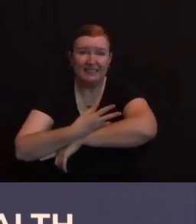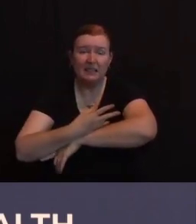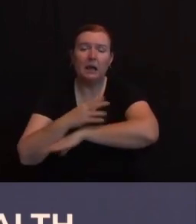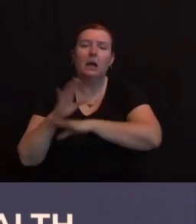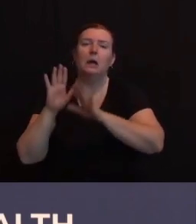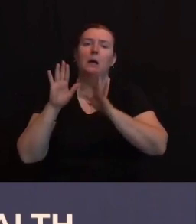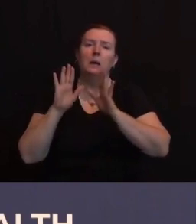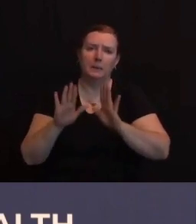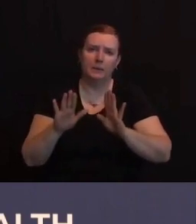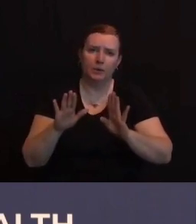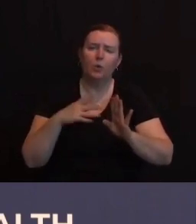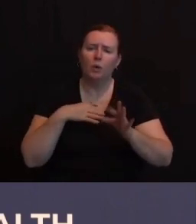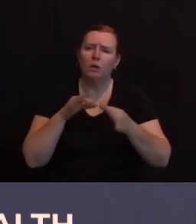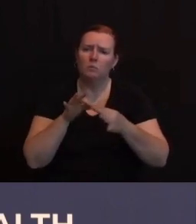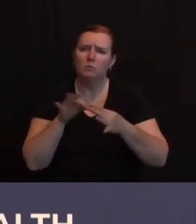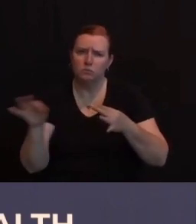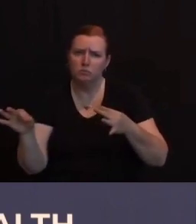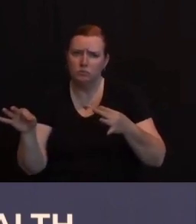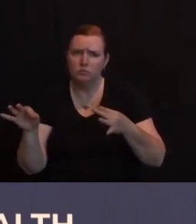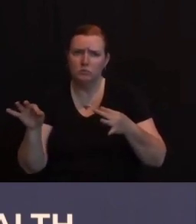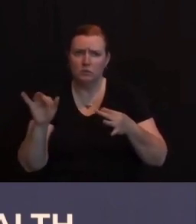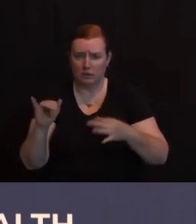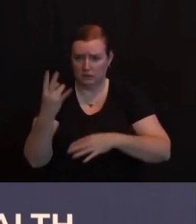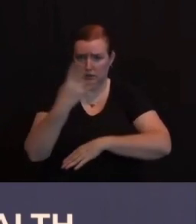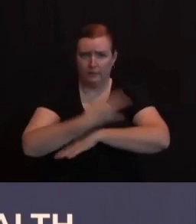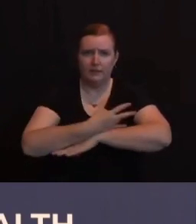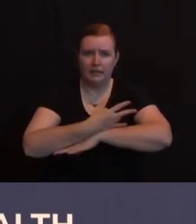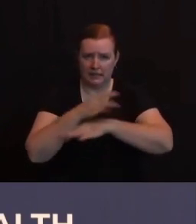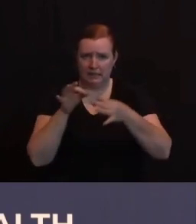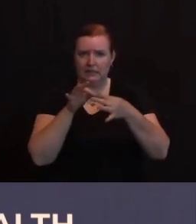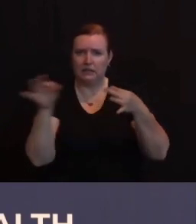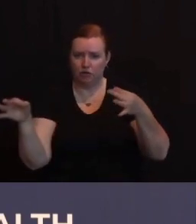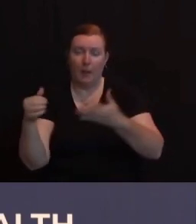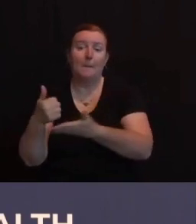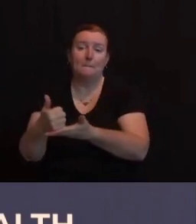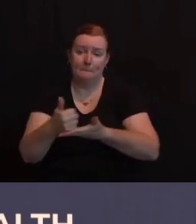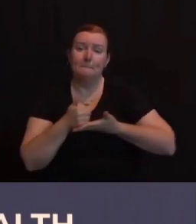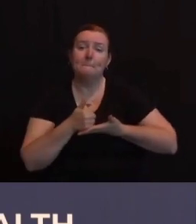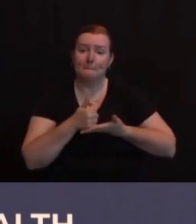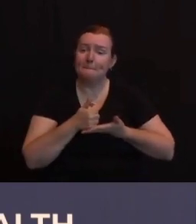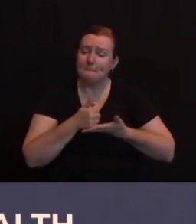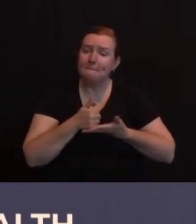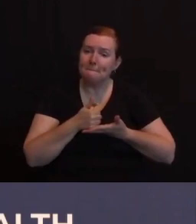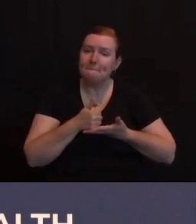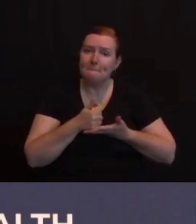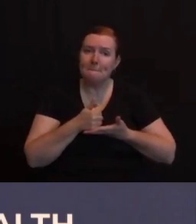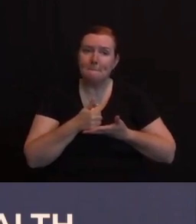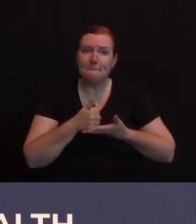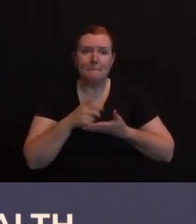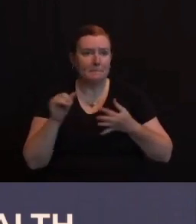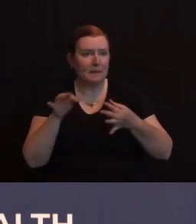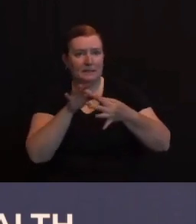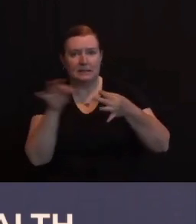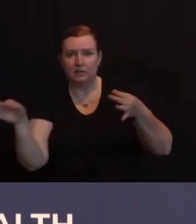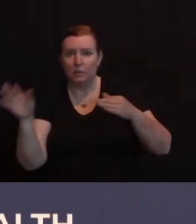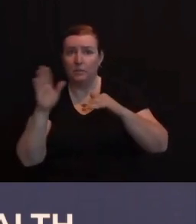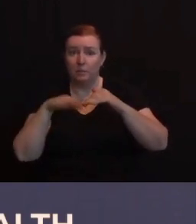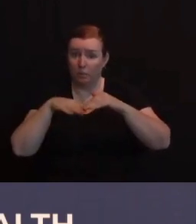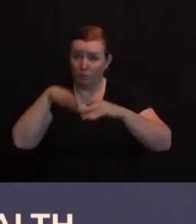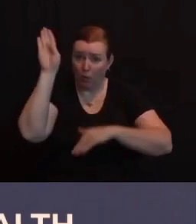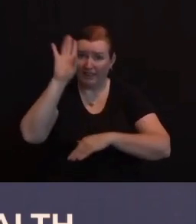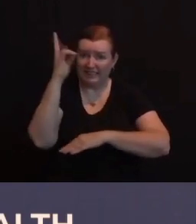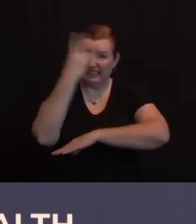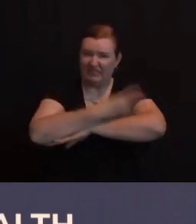It clearly made a difference. Should we go out further? To be determined. Don't have a crisp answer, but obviously that's a list